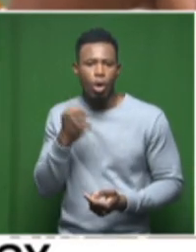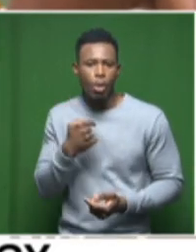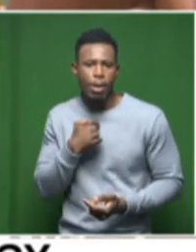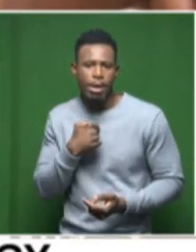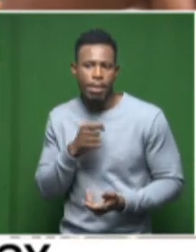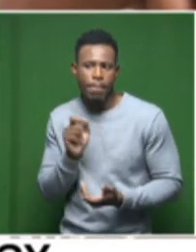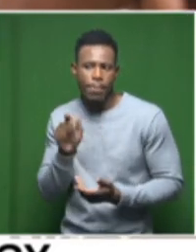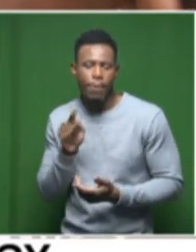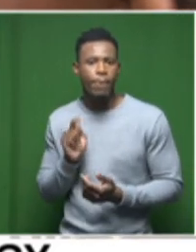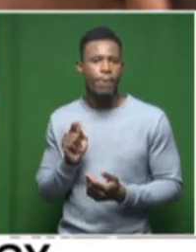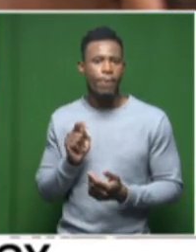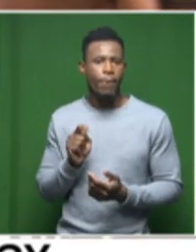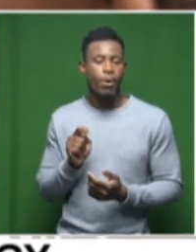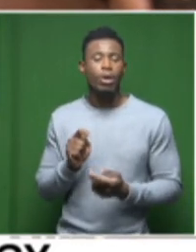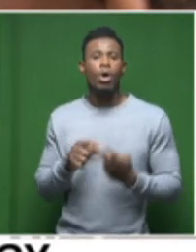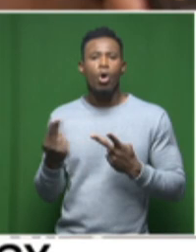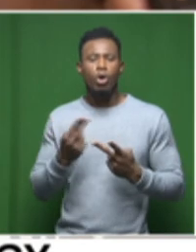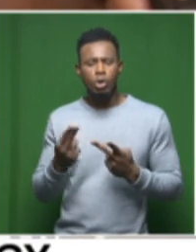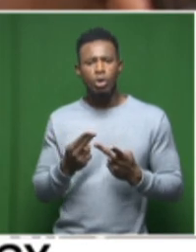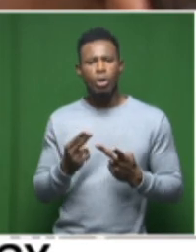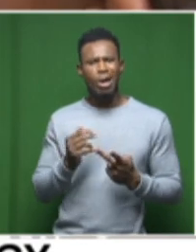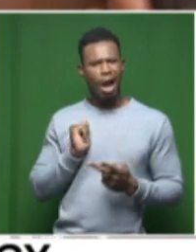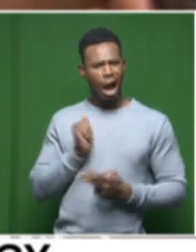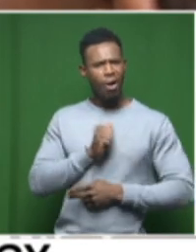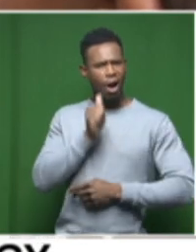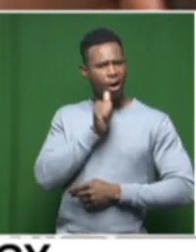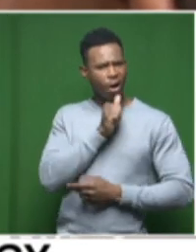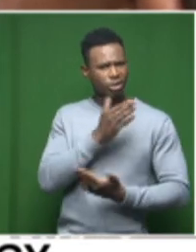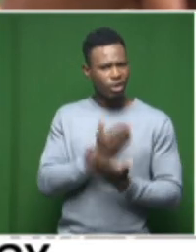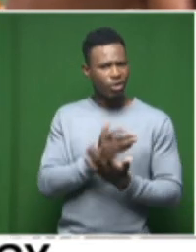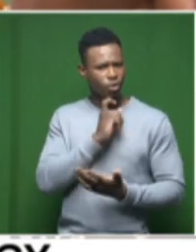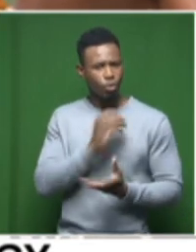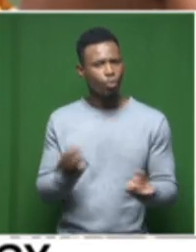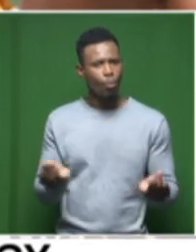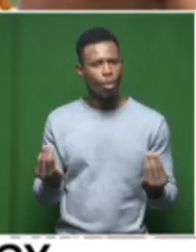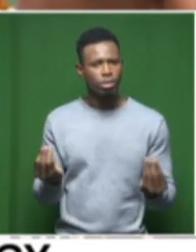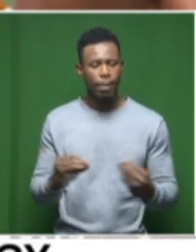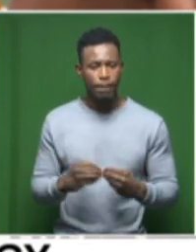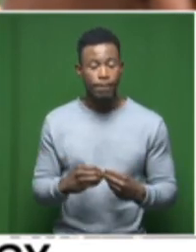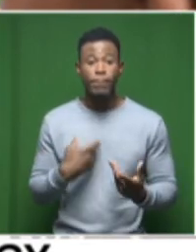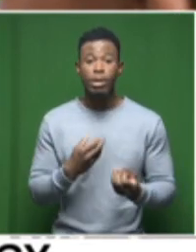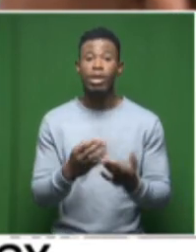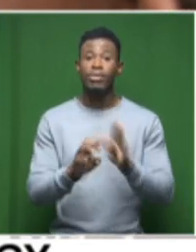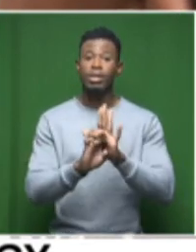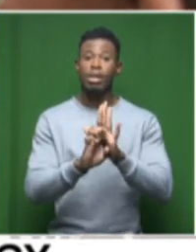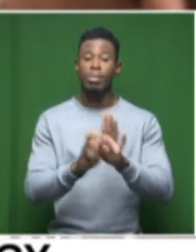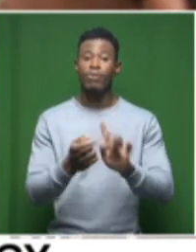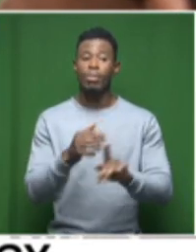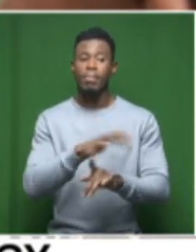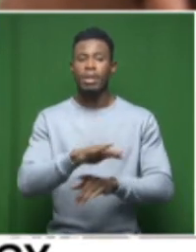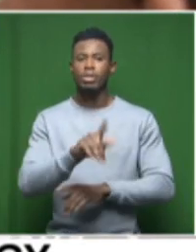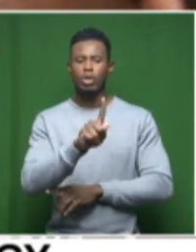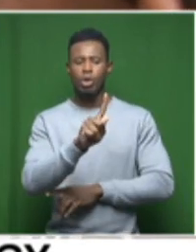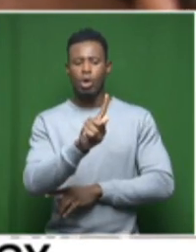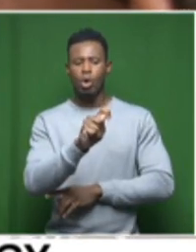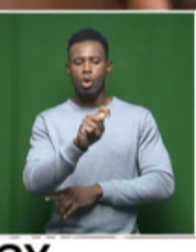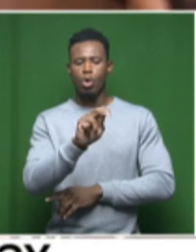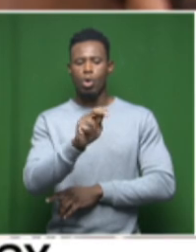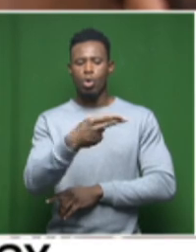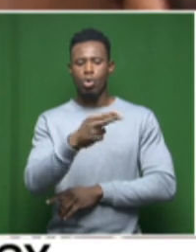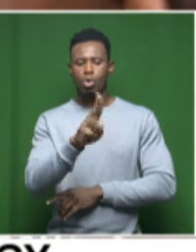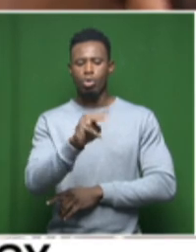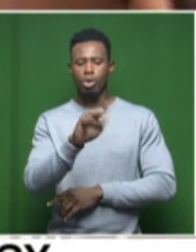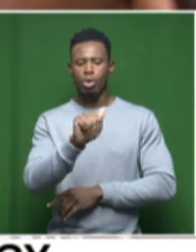do WhatsApps. So we're finding that, I'll give you an example of a young person from Tumaole who has been able